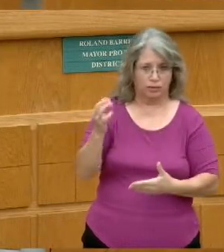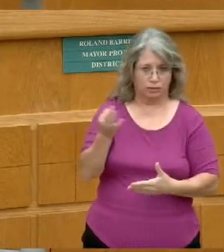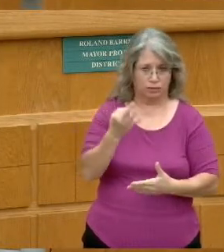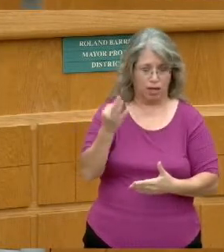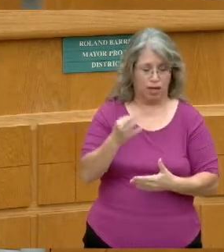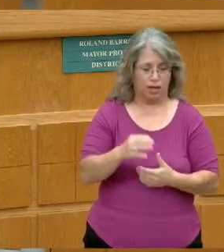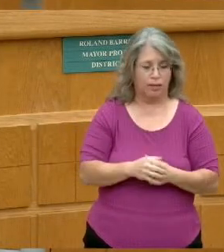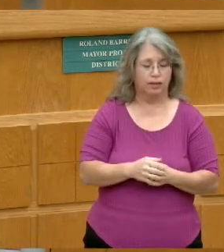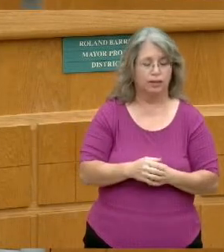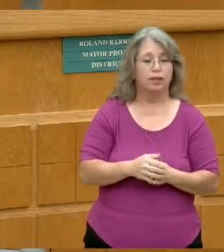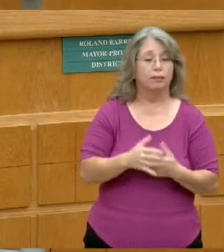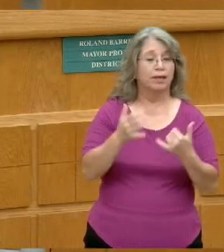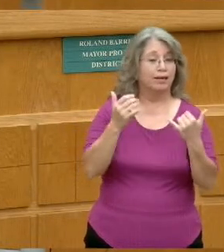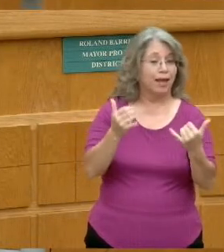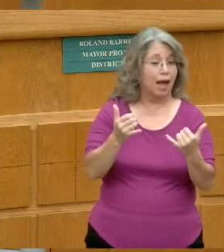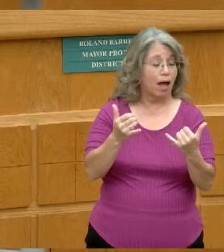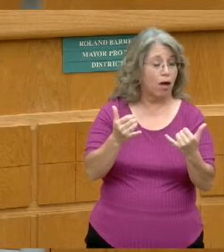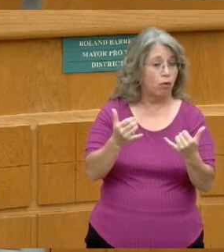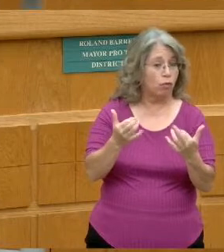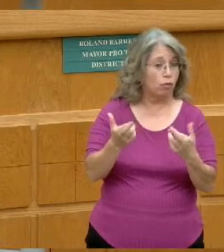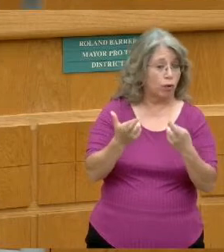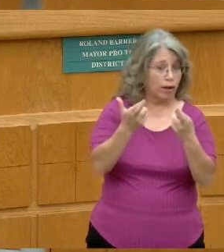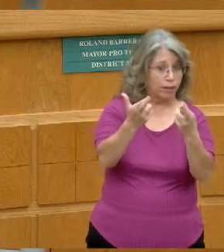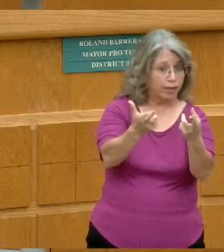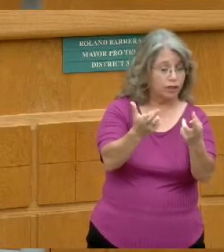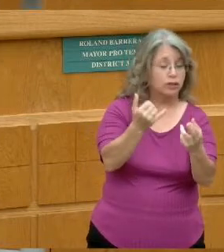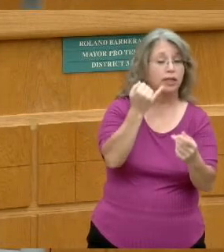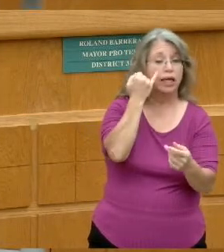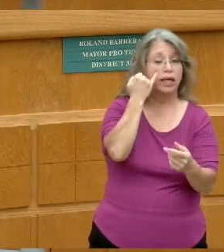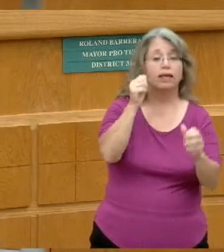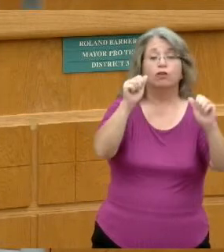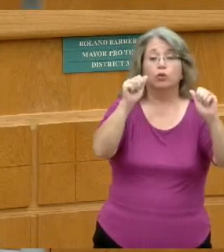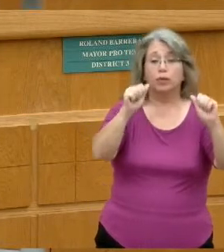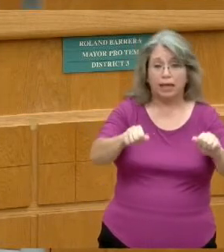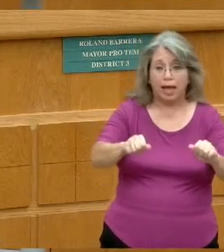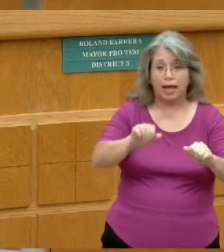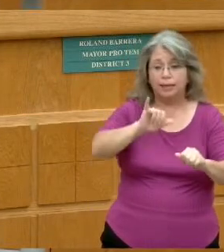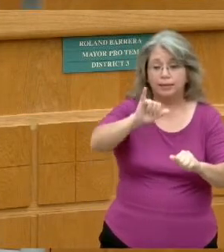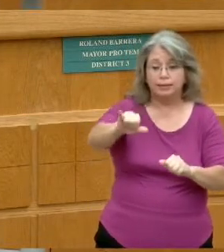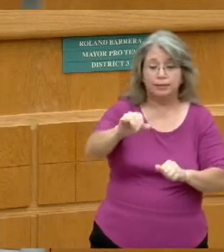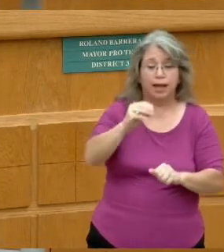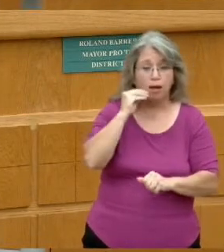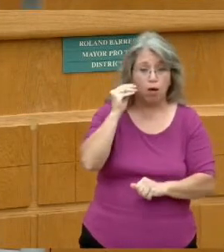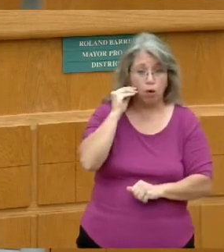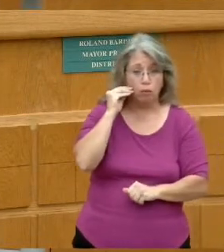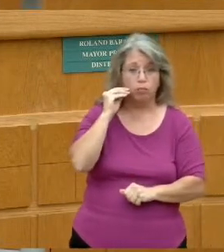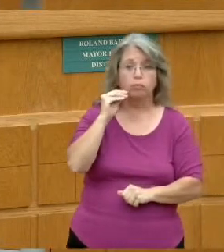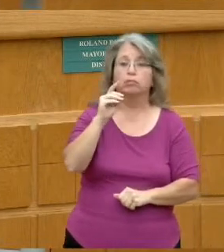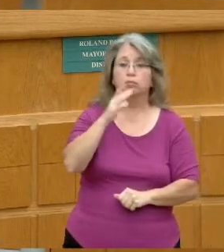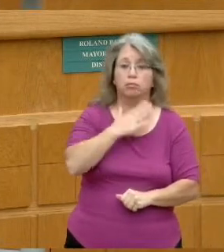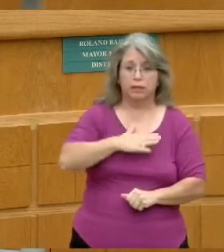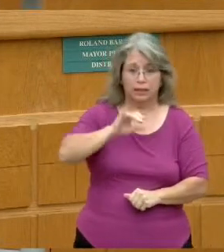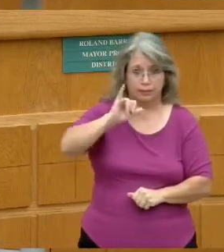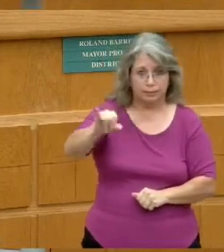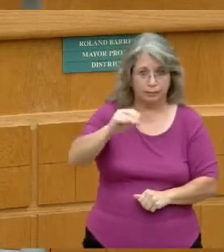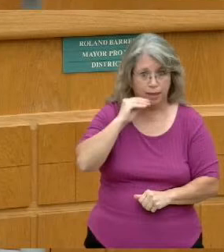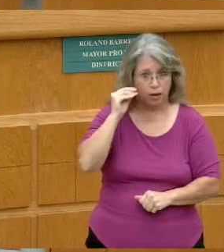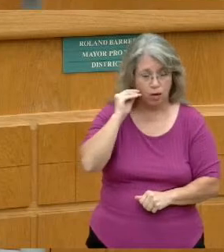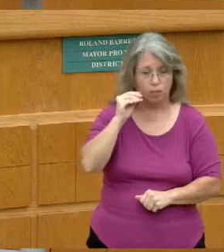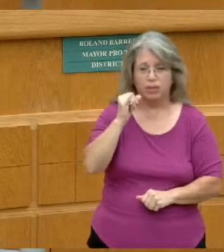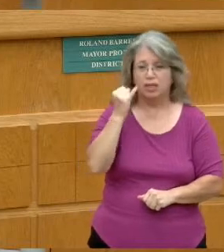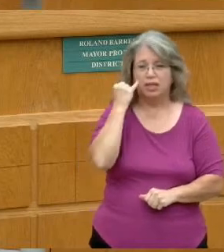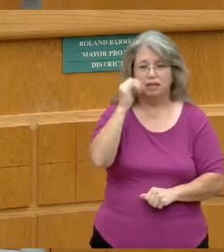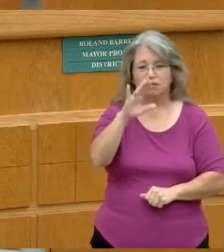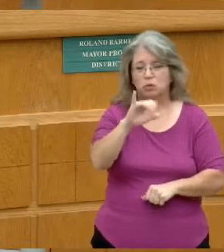recommendation that if you can stay at home, do. So if you have a job that allows you to commute, then continue to do that, for